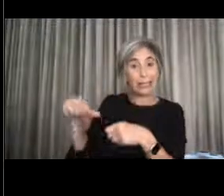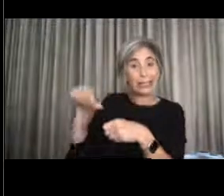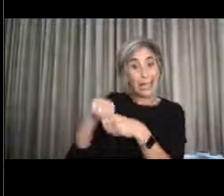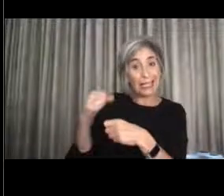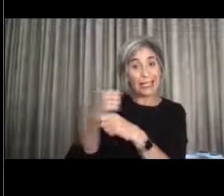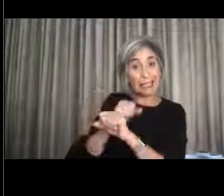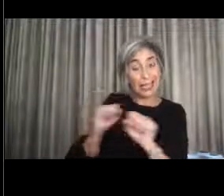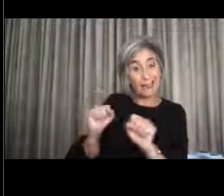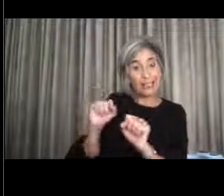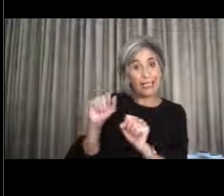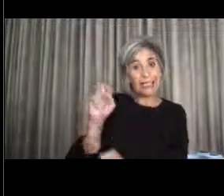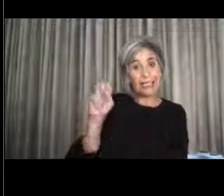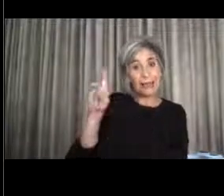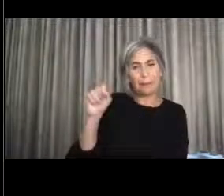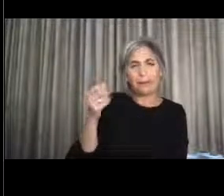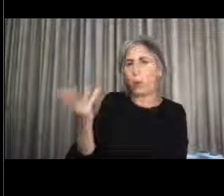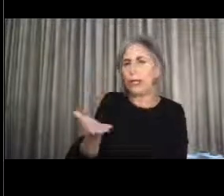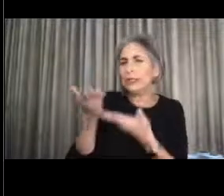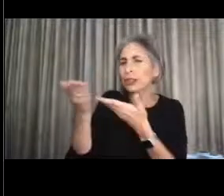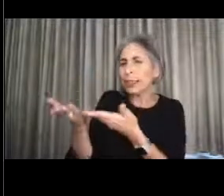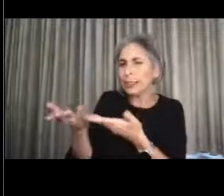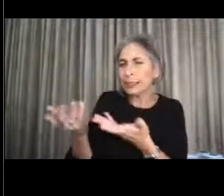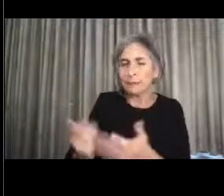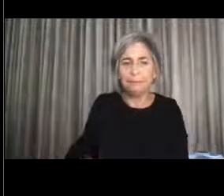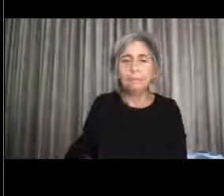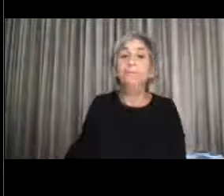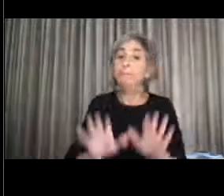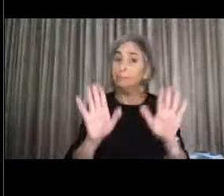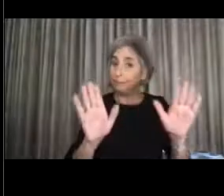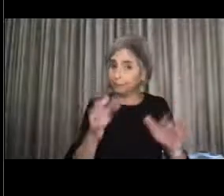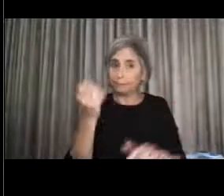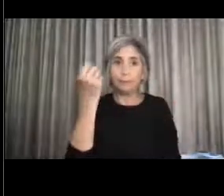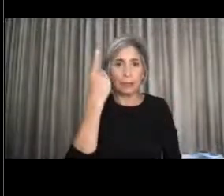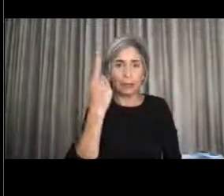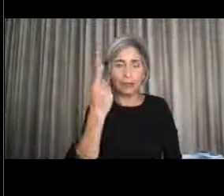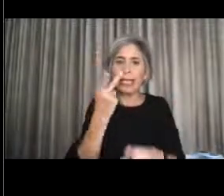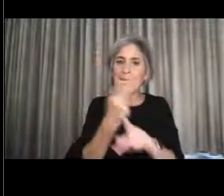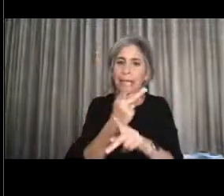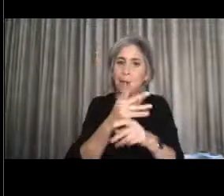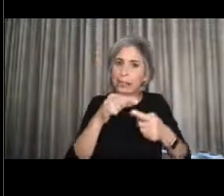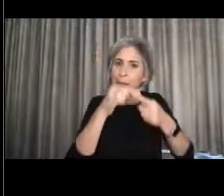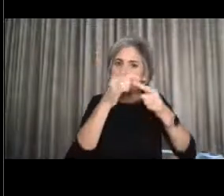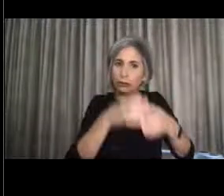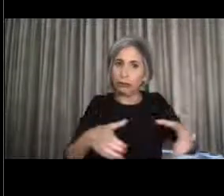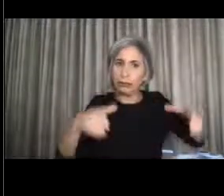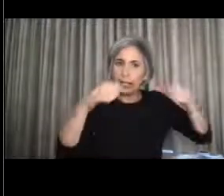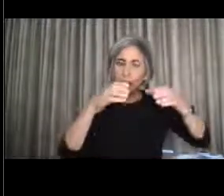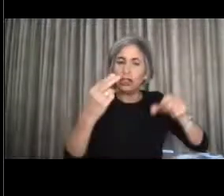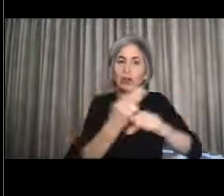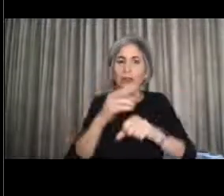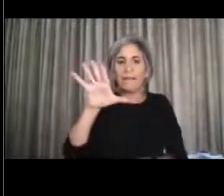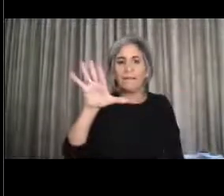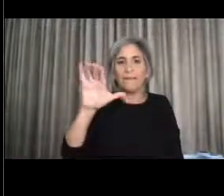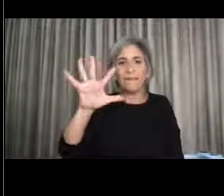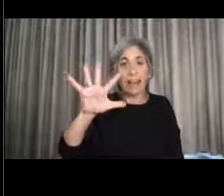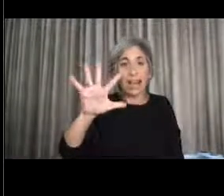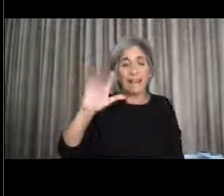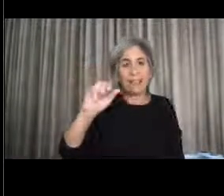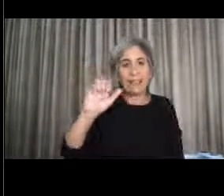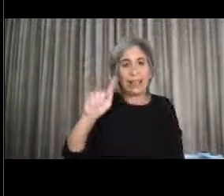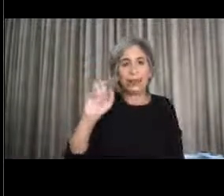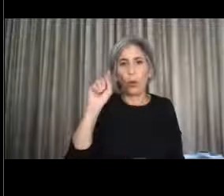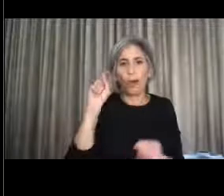tips. So store an approved container holding 5 gallons or less that can be found at your local